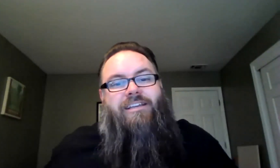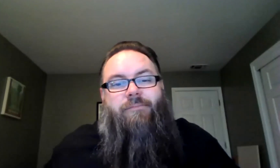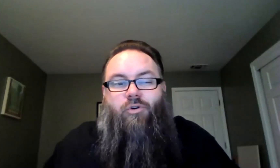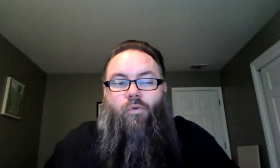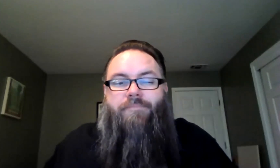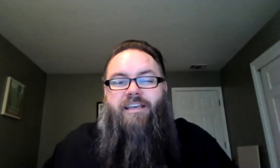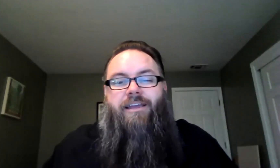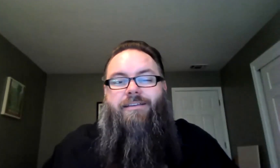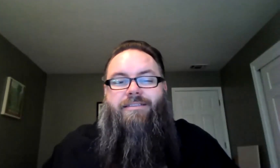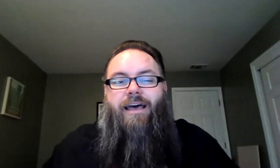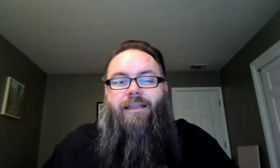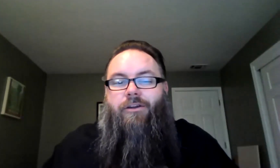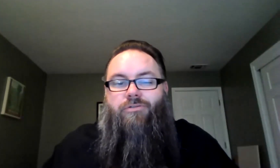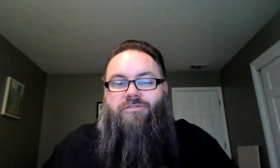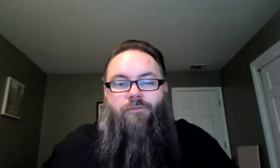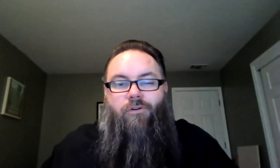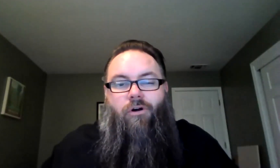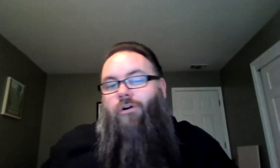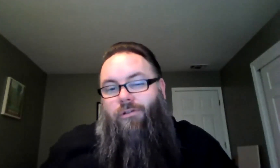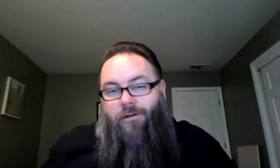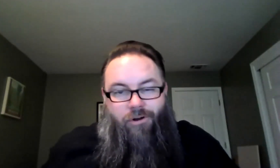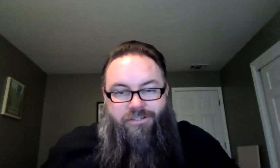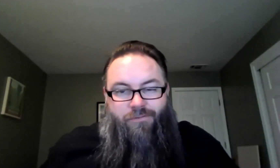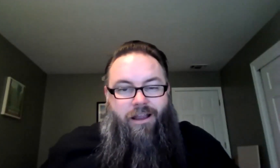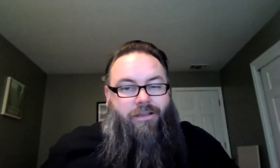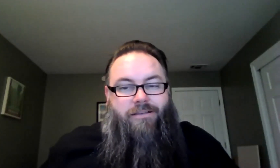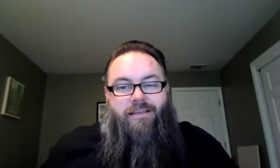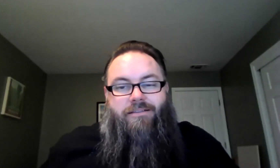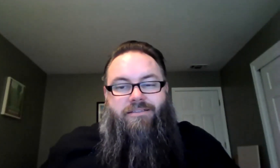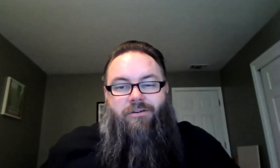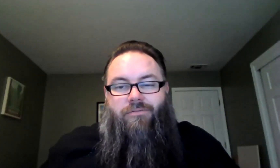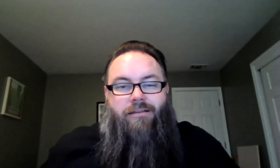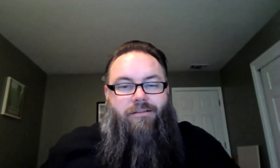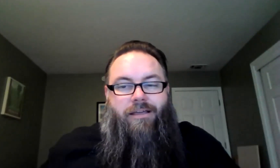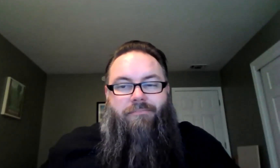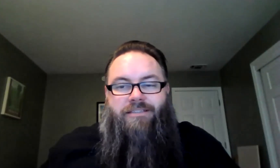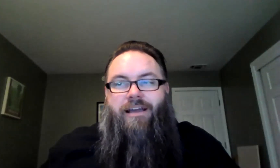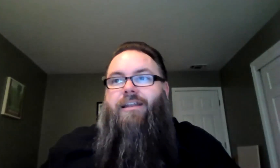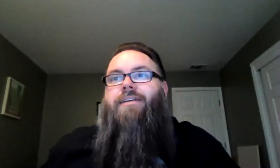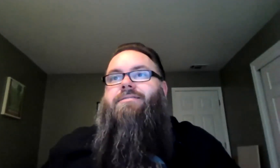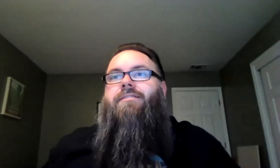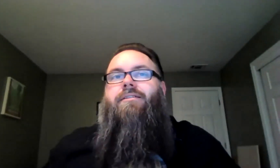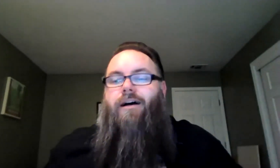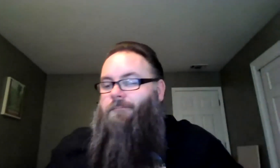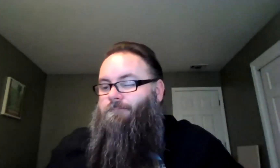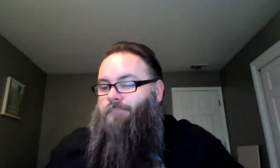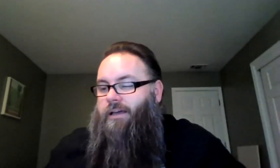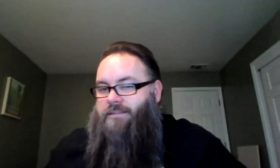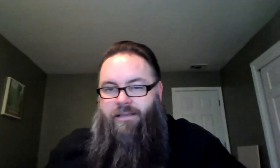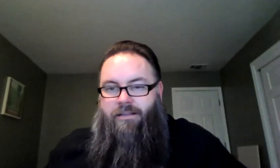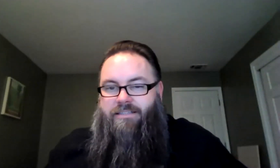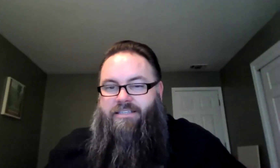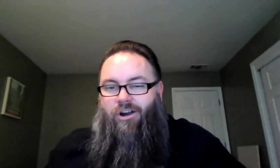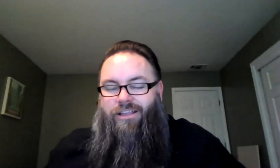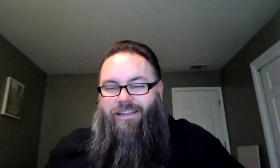The nice thing about the website is that it goes over all of our different areas. And so that, that makes it kind of nice.